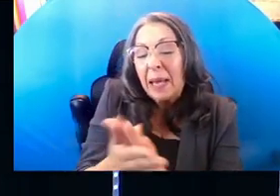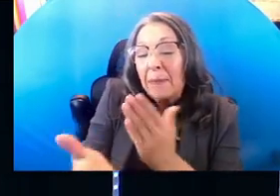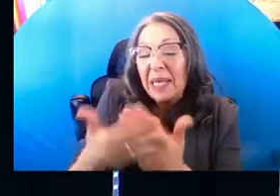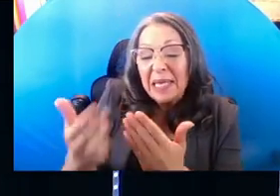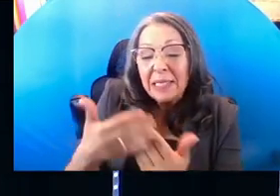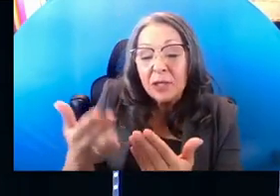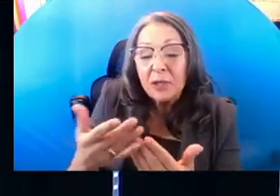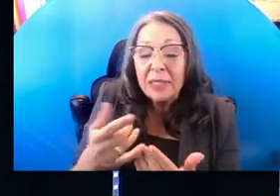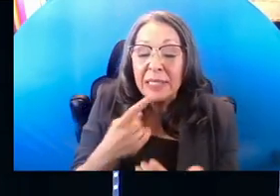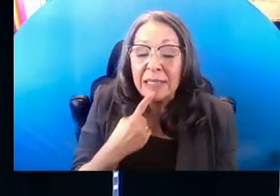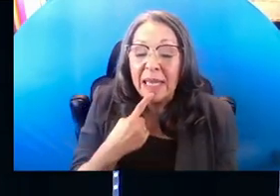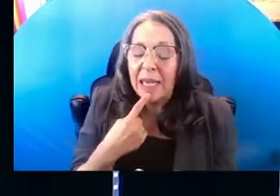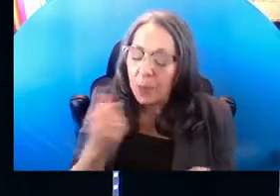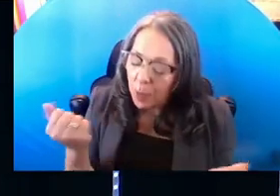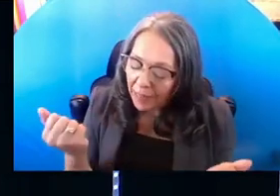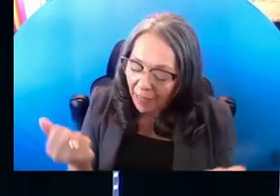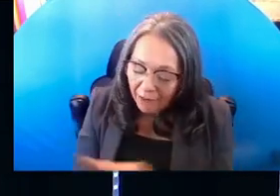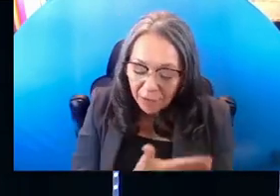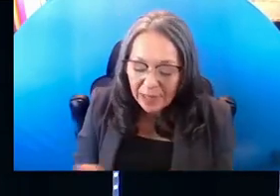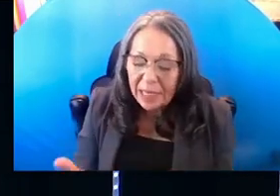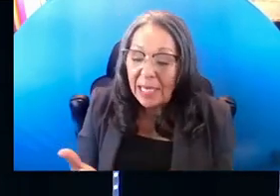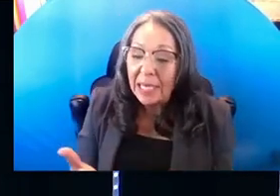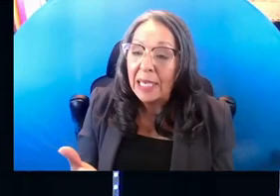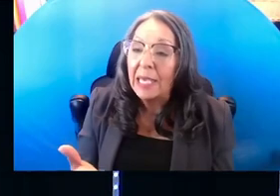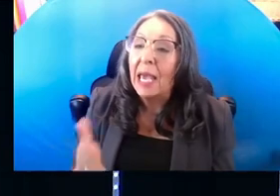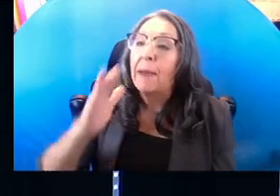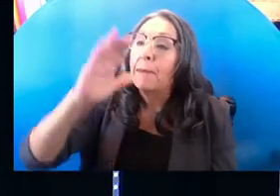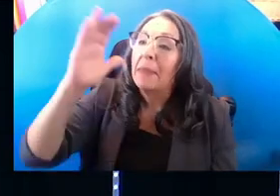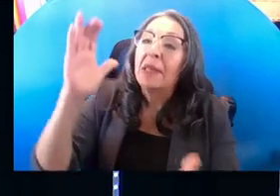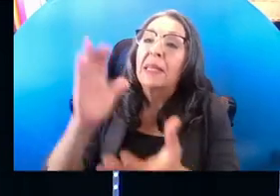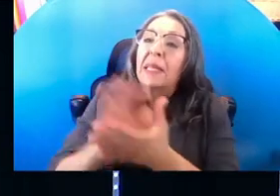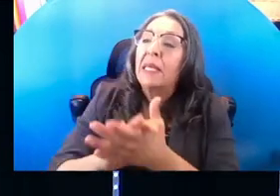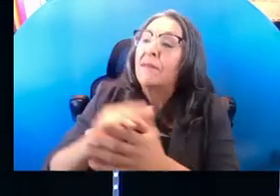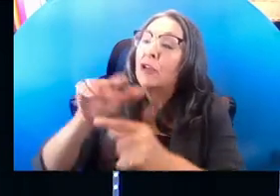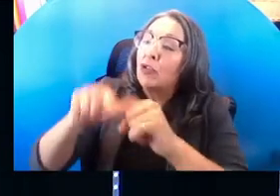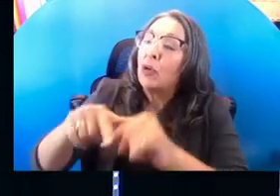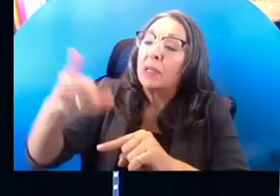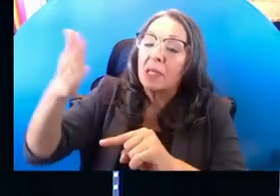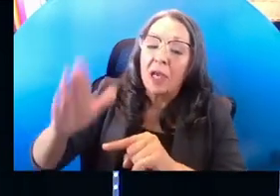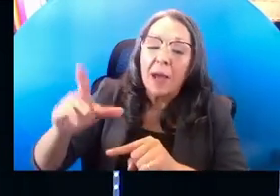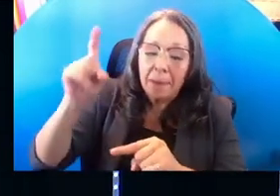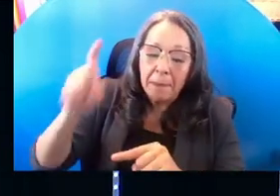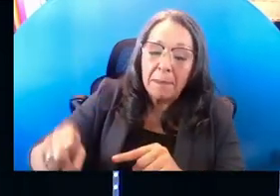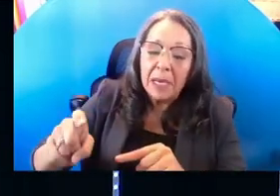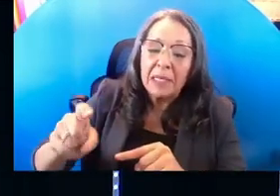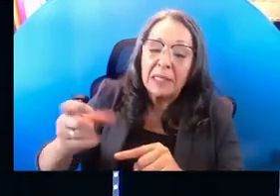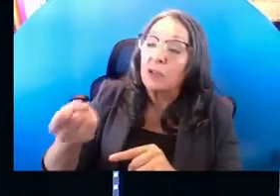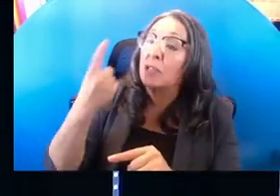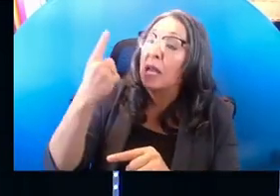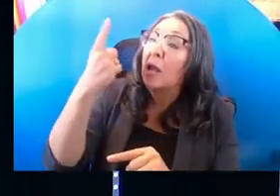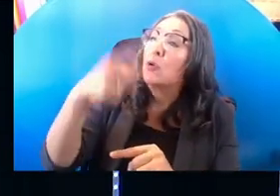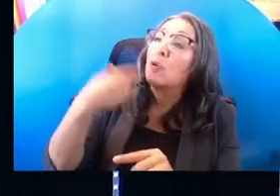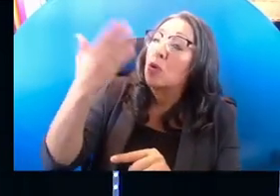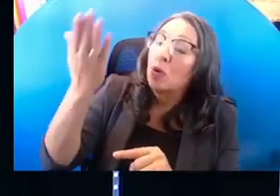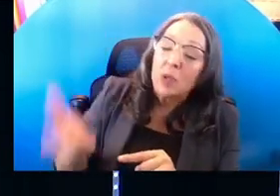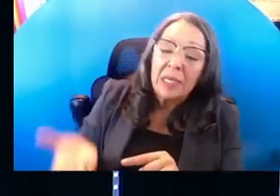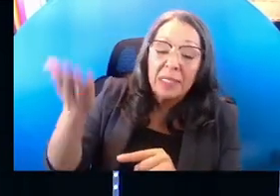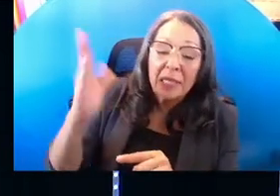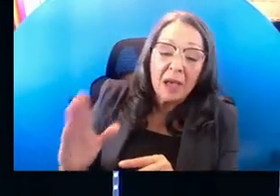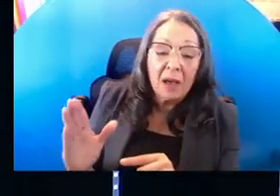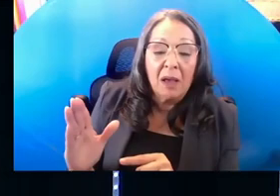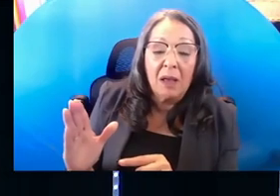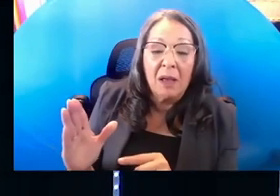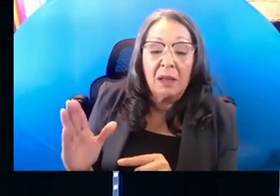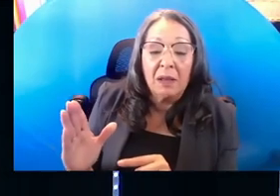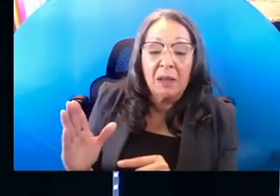God always with everything, is we need to understand who God is. It's a challenge to jump in and say, you tell me to rely on God, Pastor Ricky, but like,